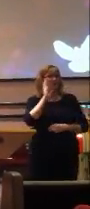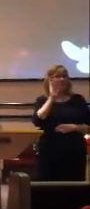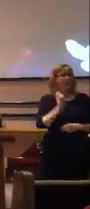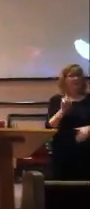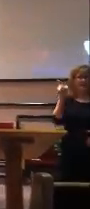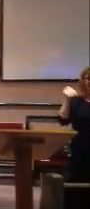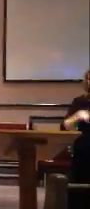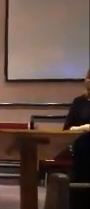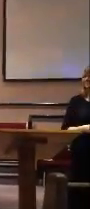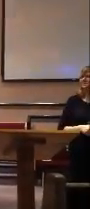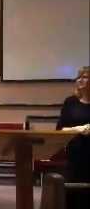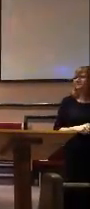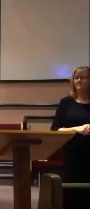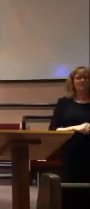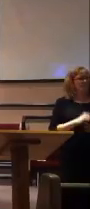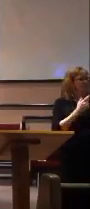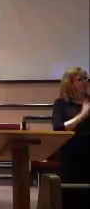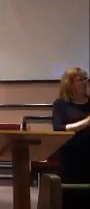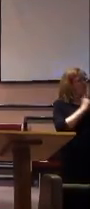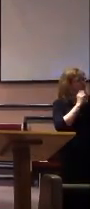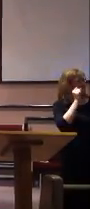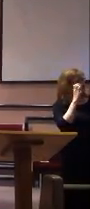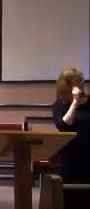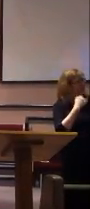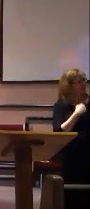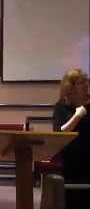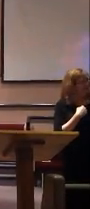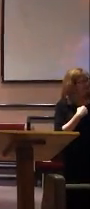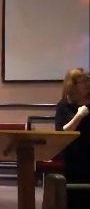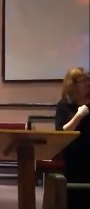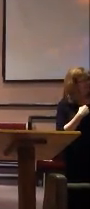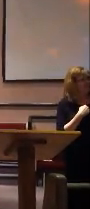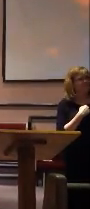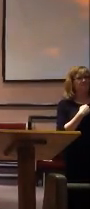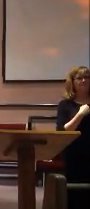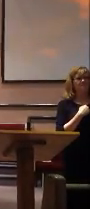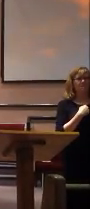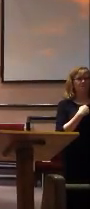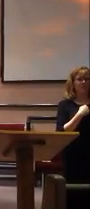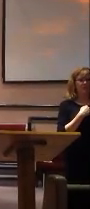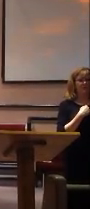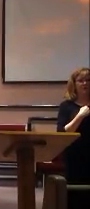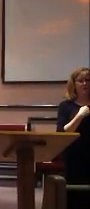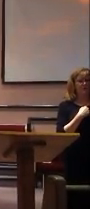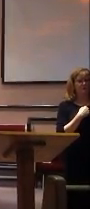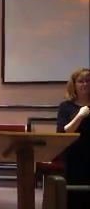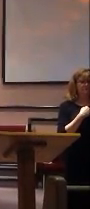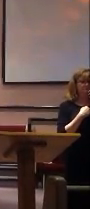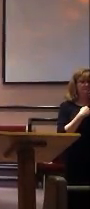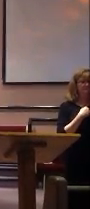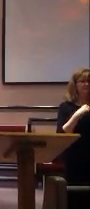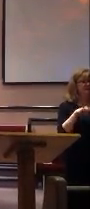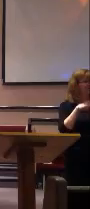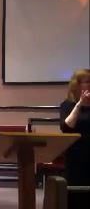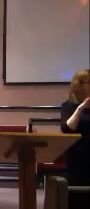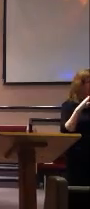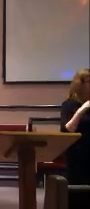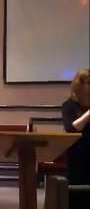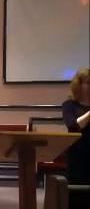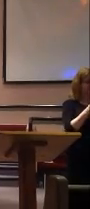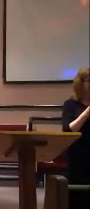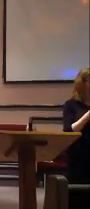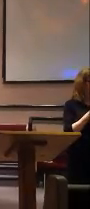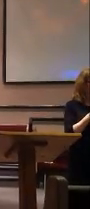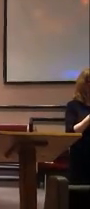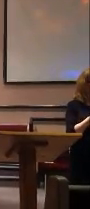You know what amazed me? Is to learn that the place in the world where